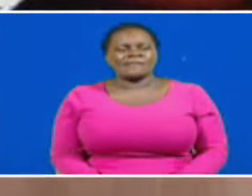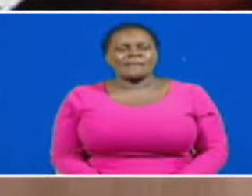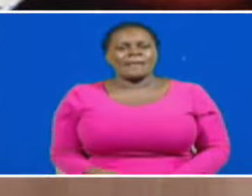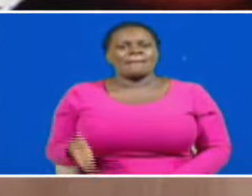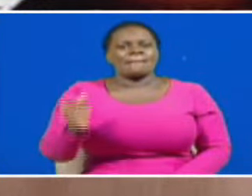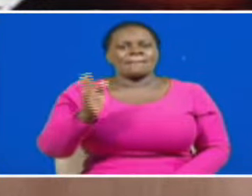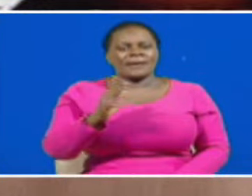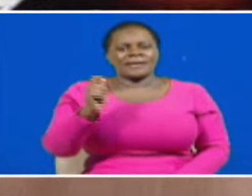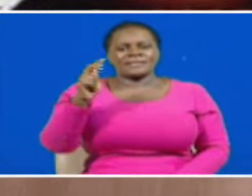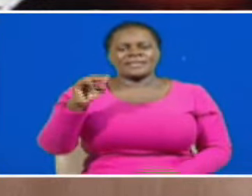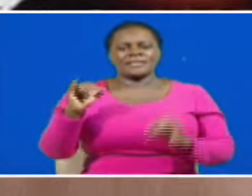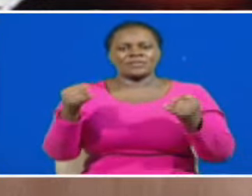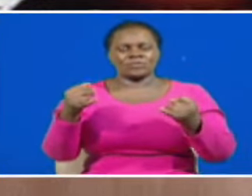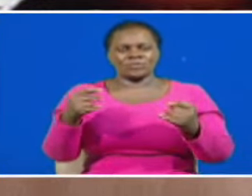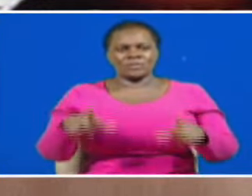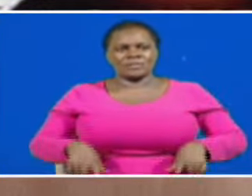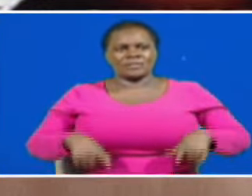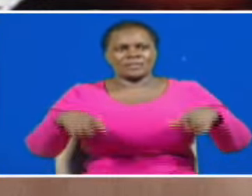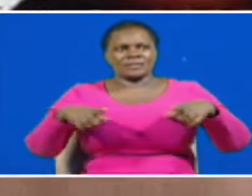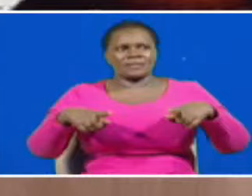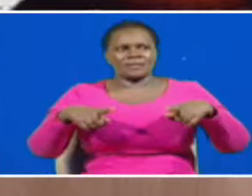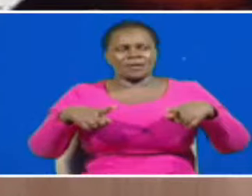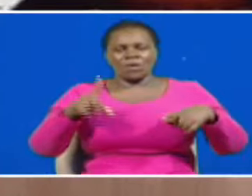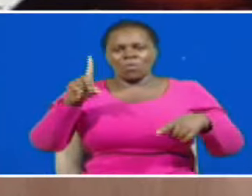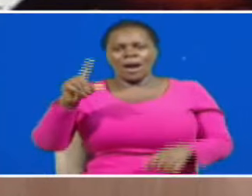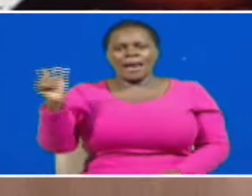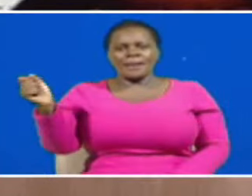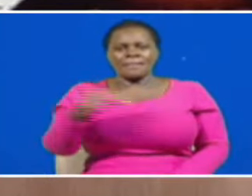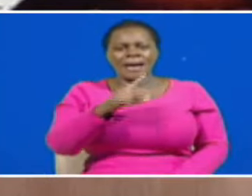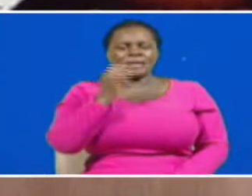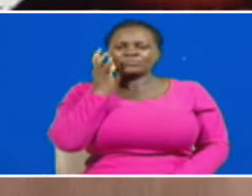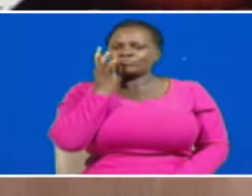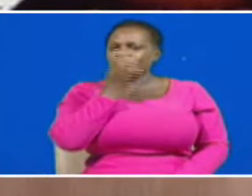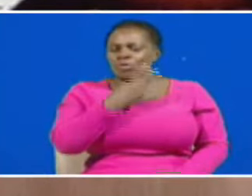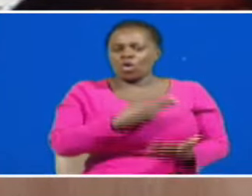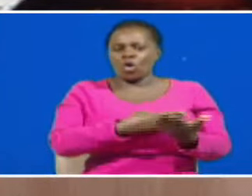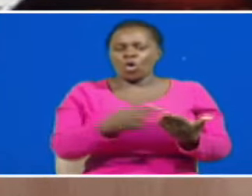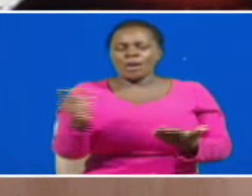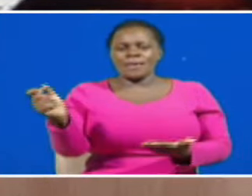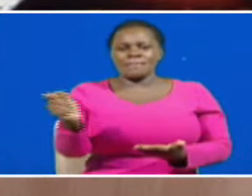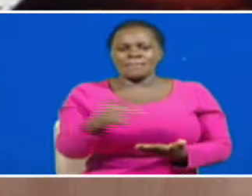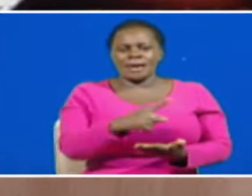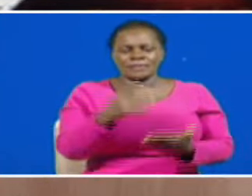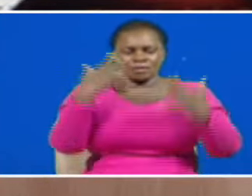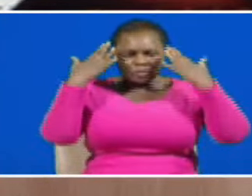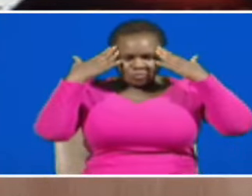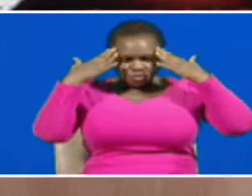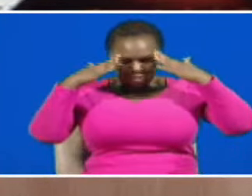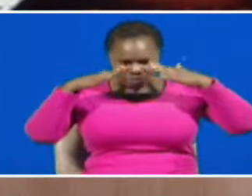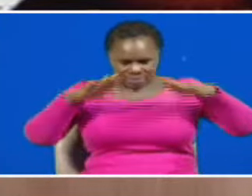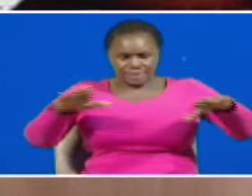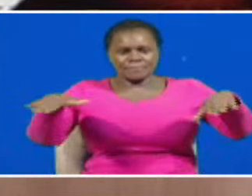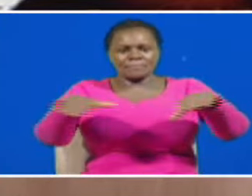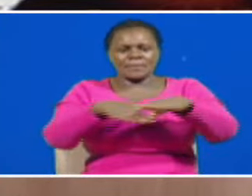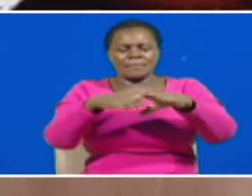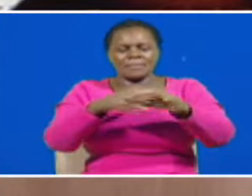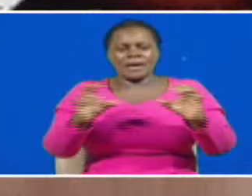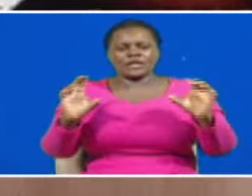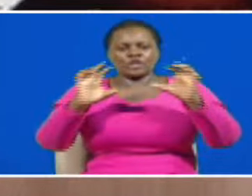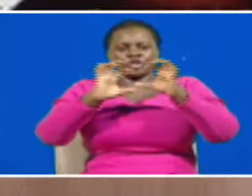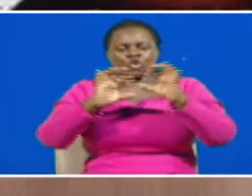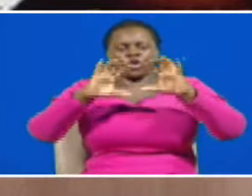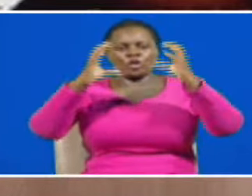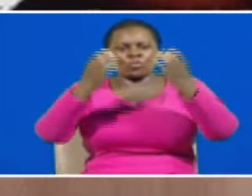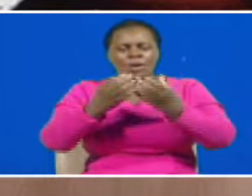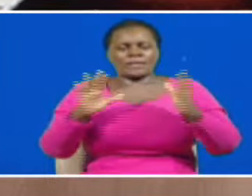Buck, this is KTN Newsline. After an entire month of fasting during the holy month of Ramadan, Kenyan Muslim faithful will be joining the rest of the world